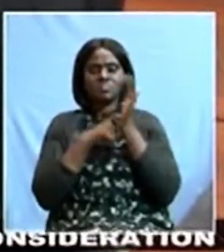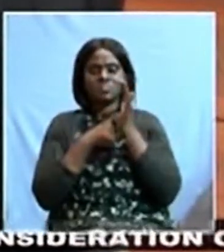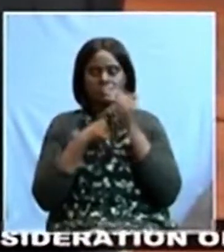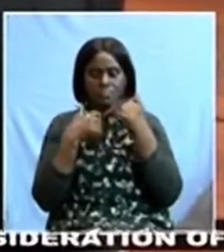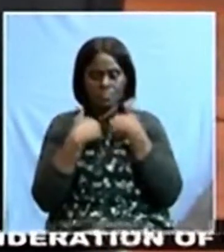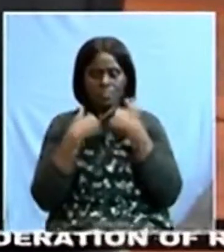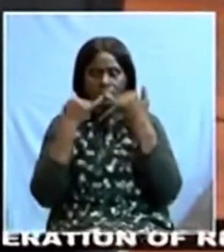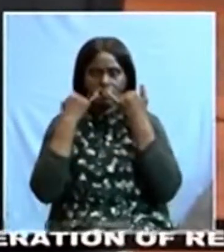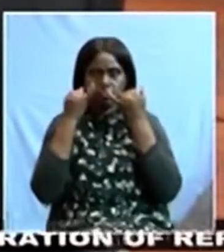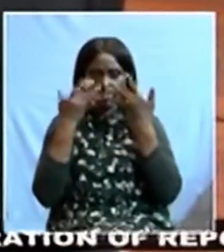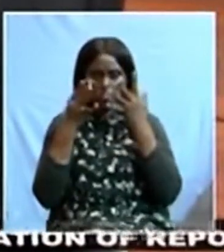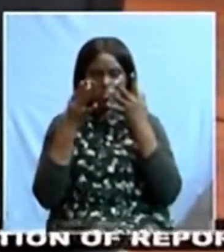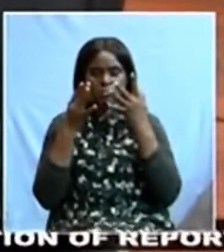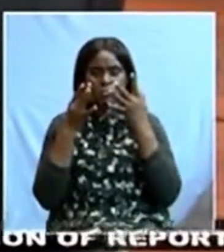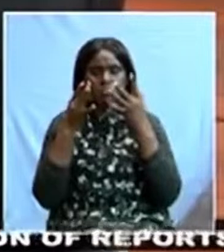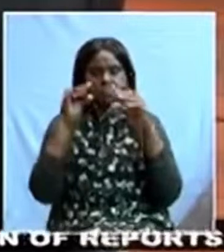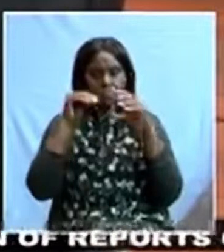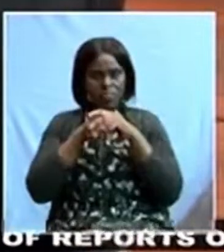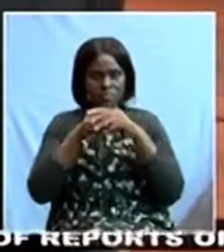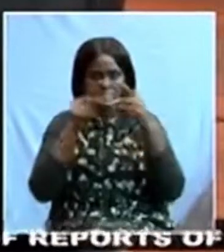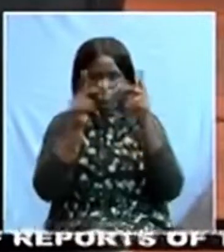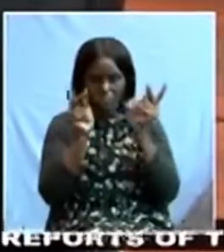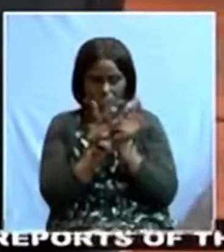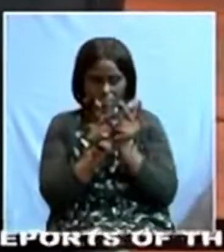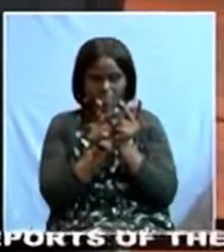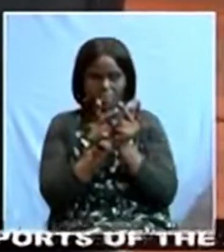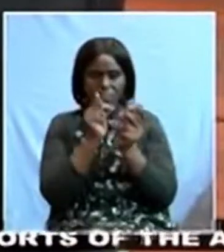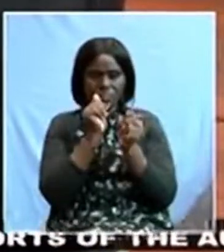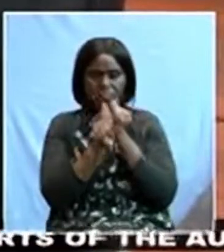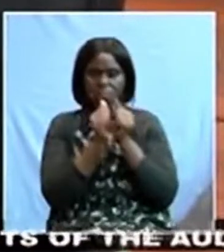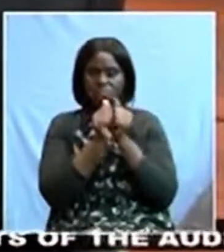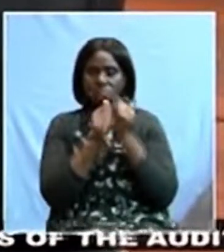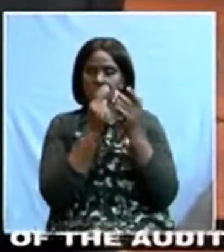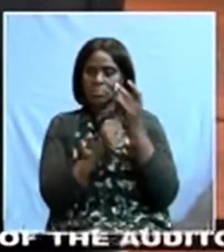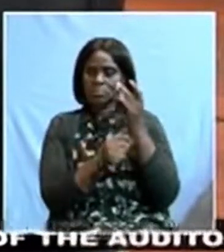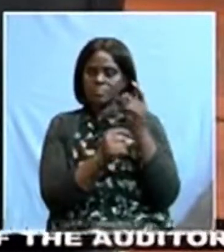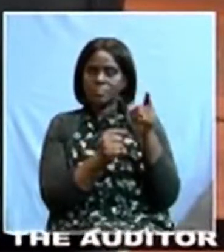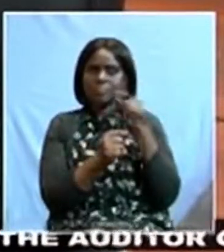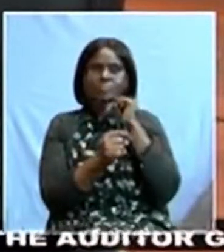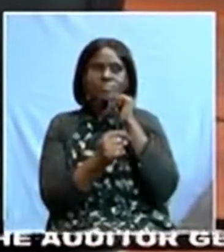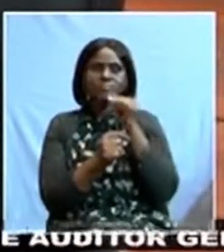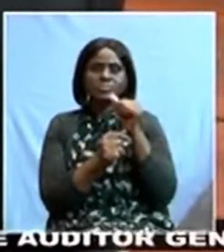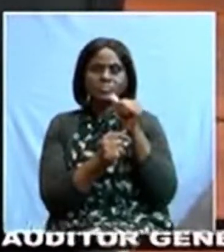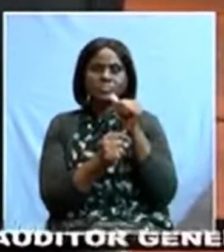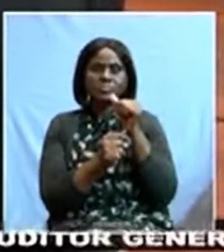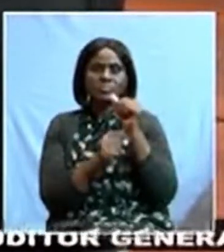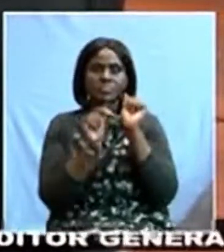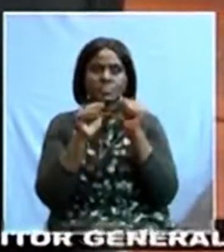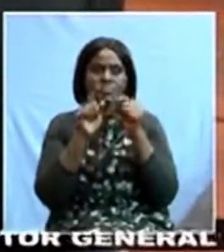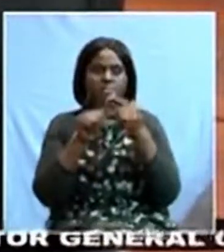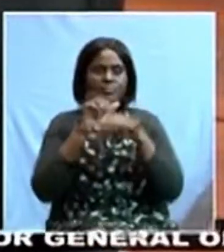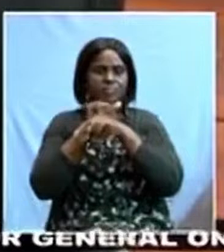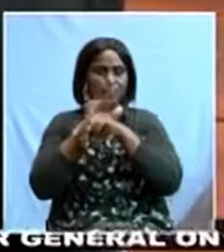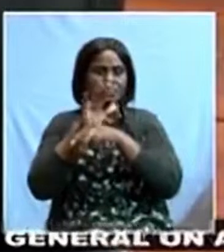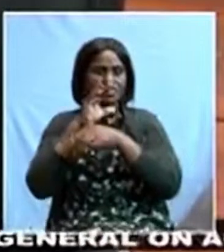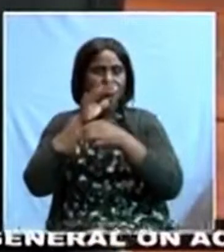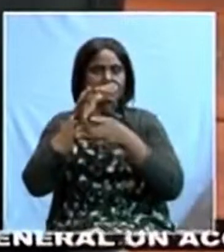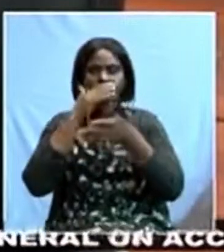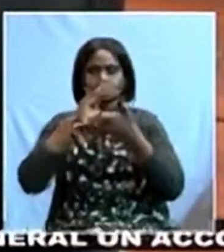that they were in a place that they could not be able to send the